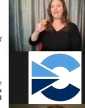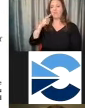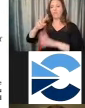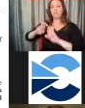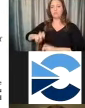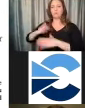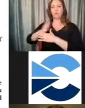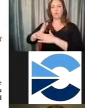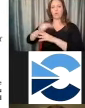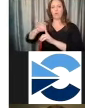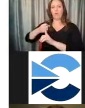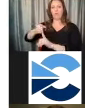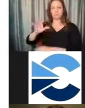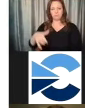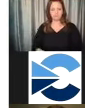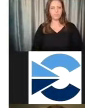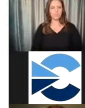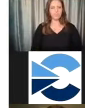Violence. One